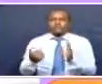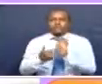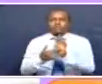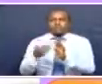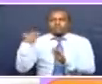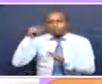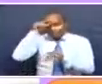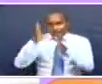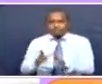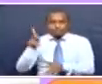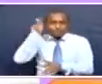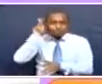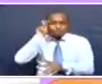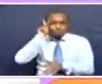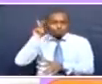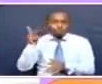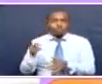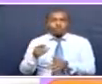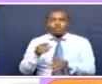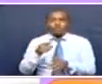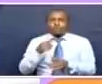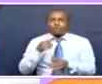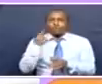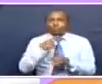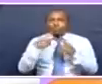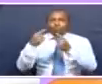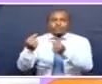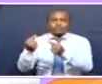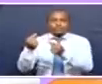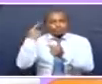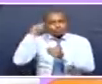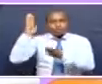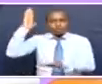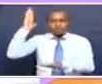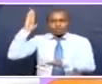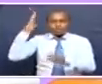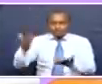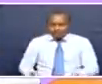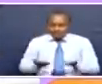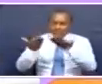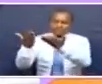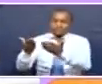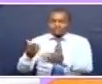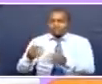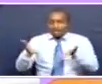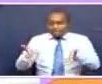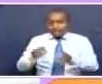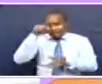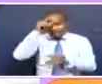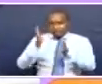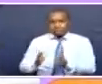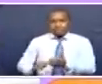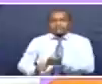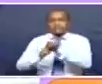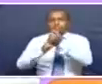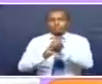who actually went for the negotiation and mm-hmm. handed over and gave the governor goodwill, because really we have a